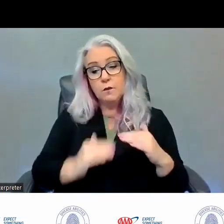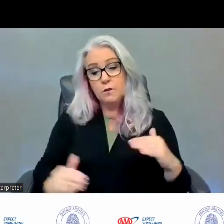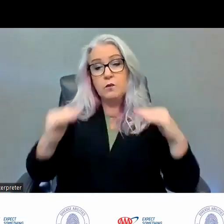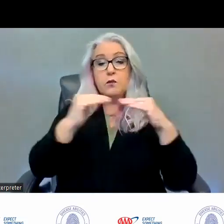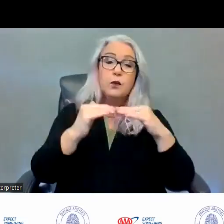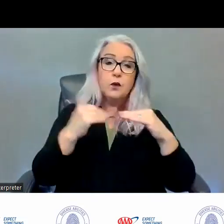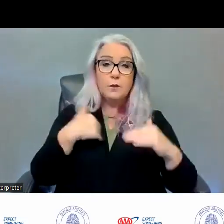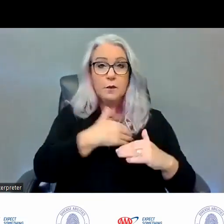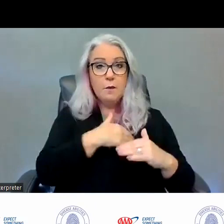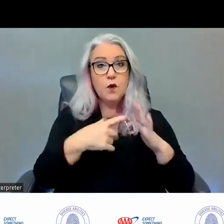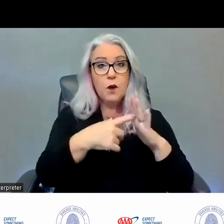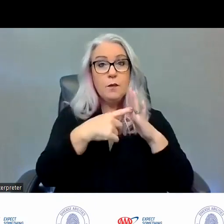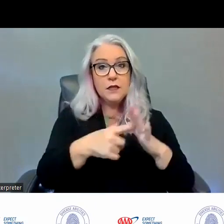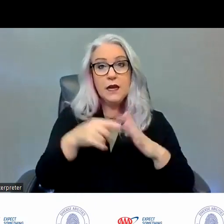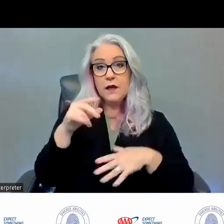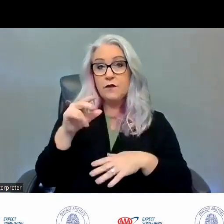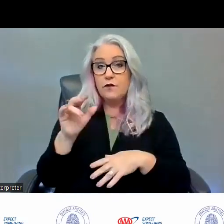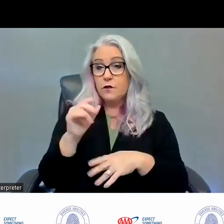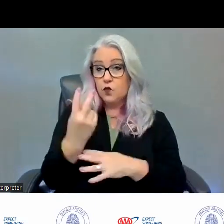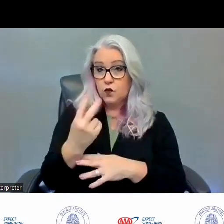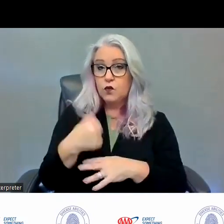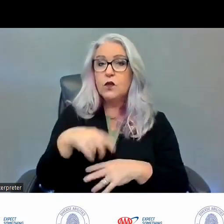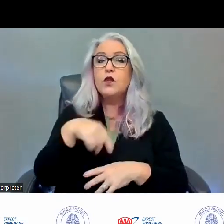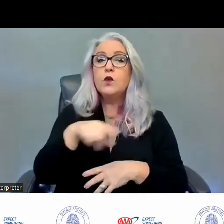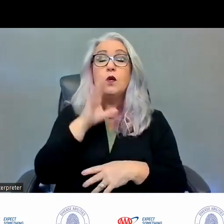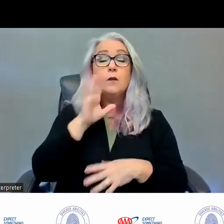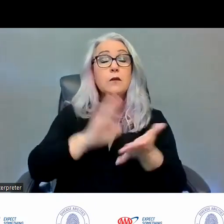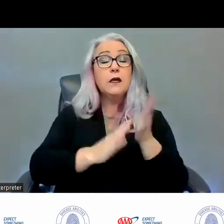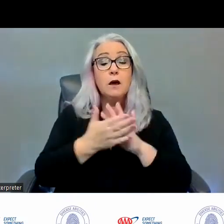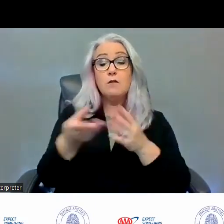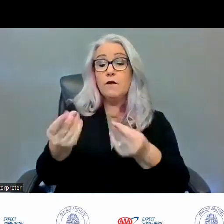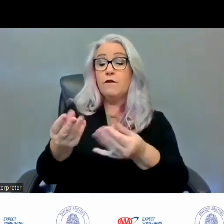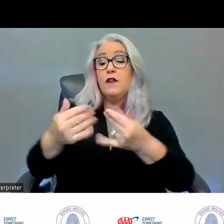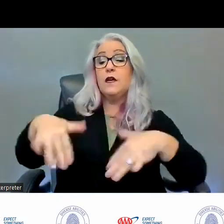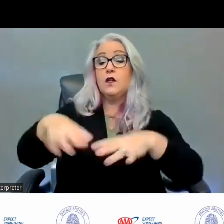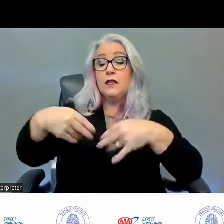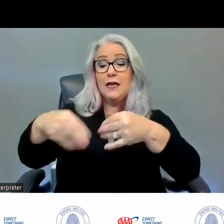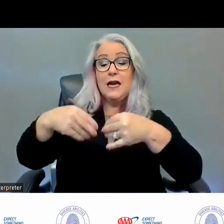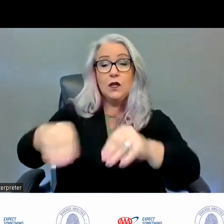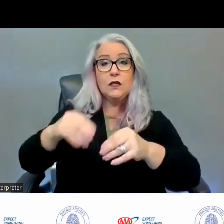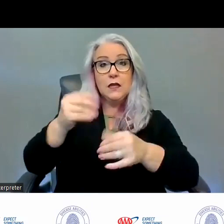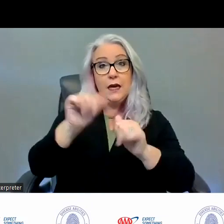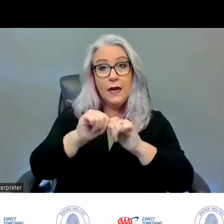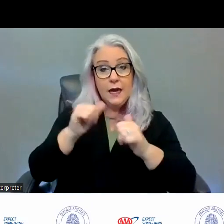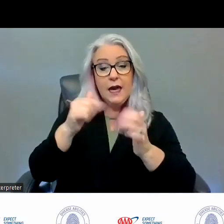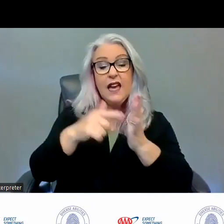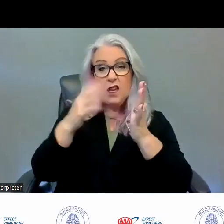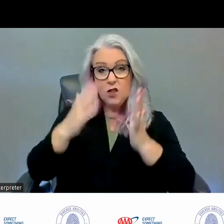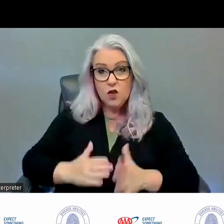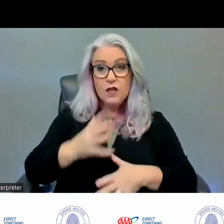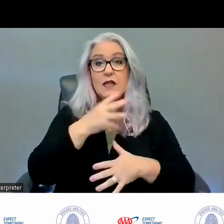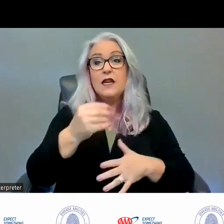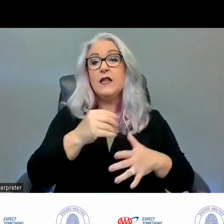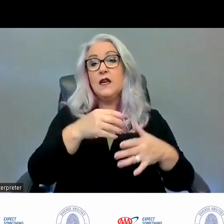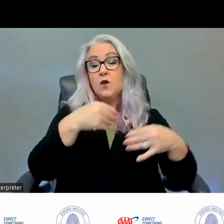2. You'd become a field sales agent, and then an assistant retail sales leader, a retail sales